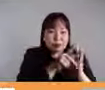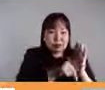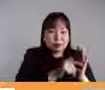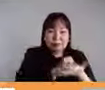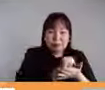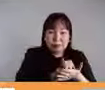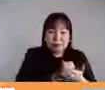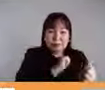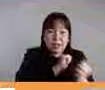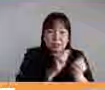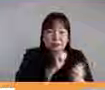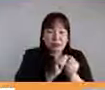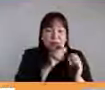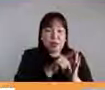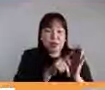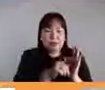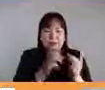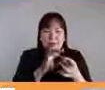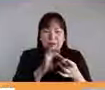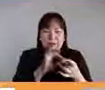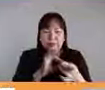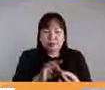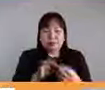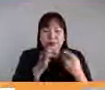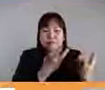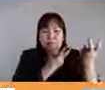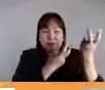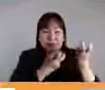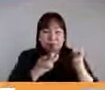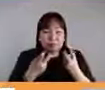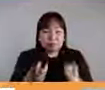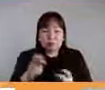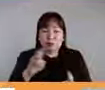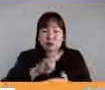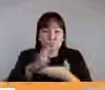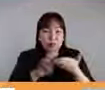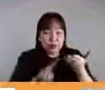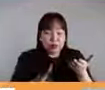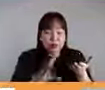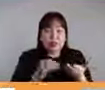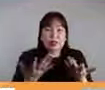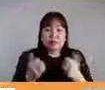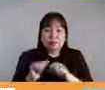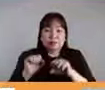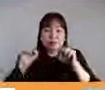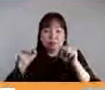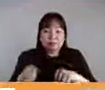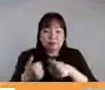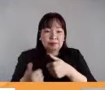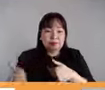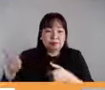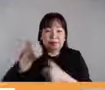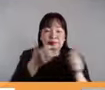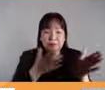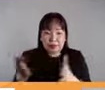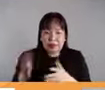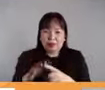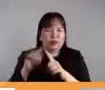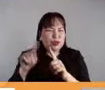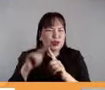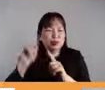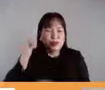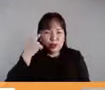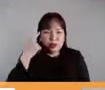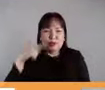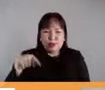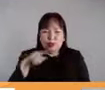especially yung principles ng UNCRPB and enabling master plan mga mandates ng government agencies ito yung isang part or